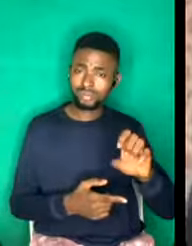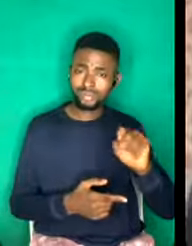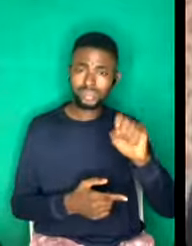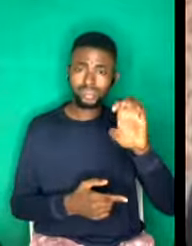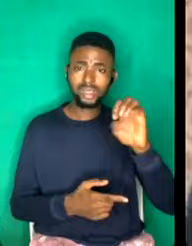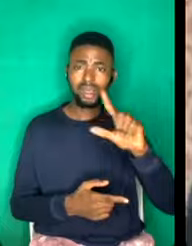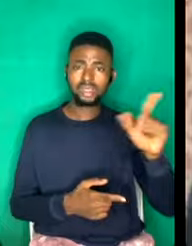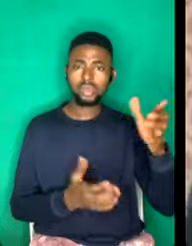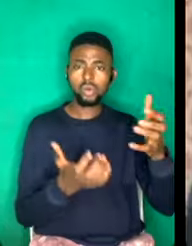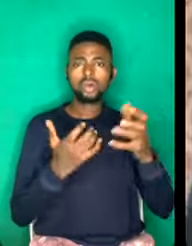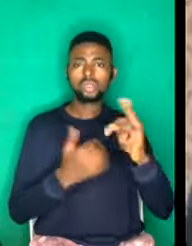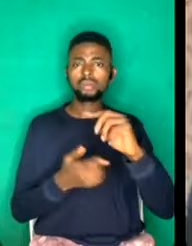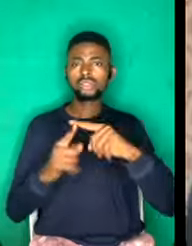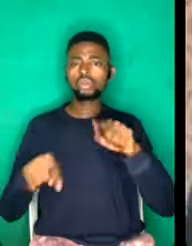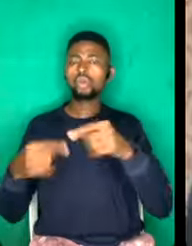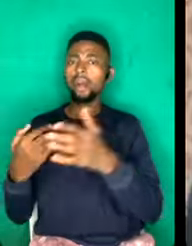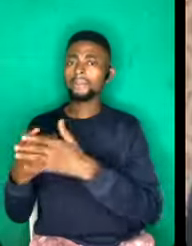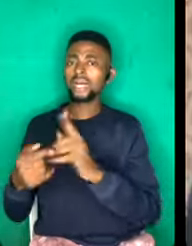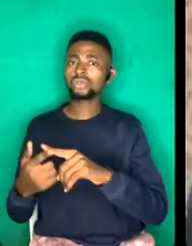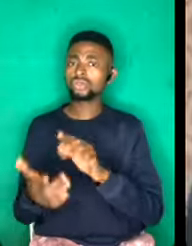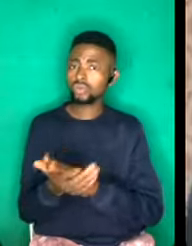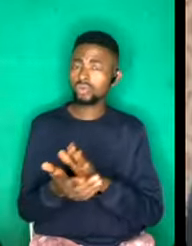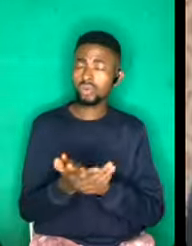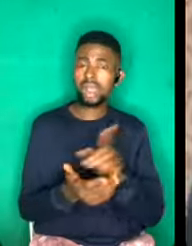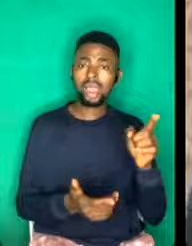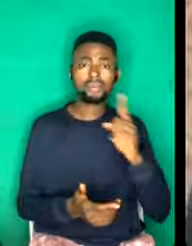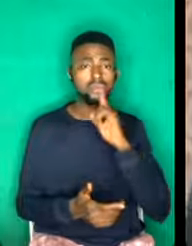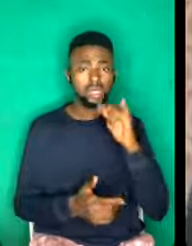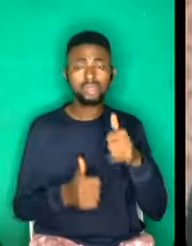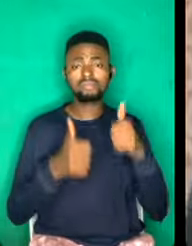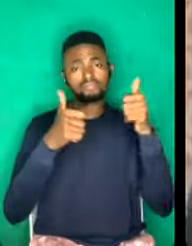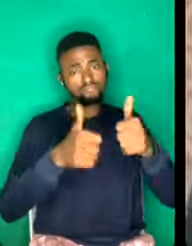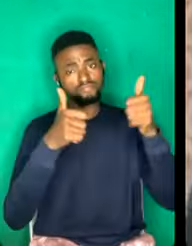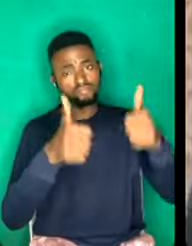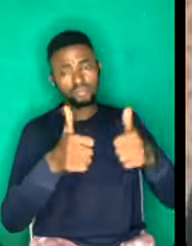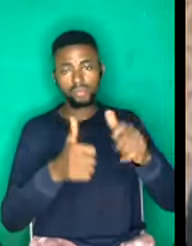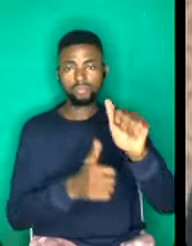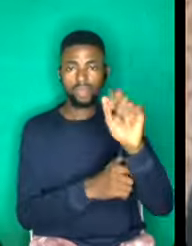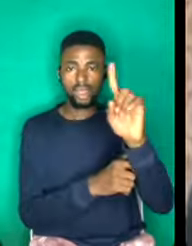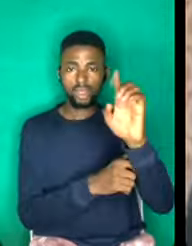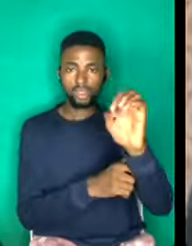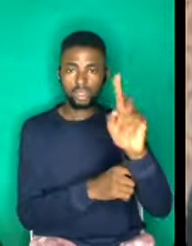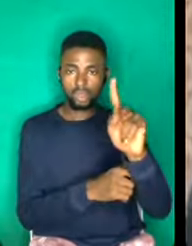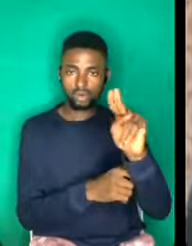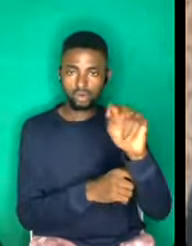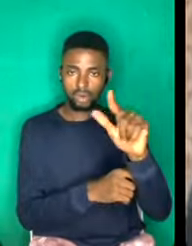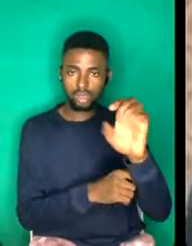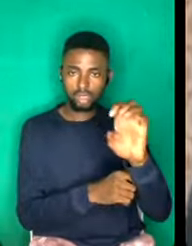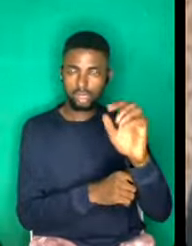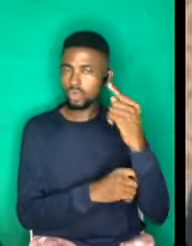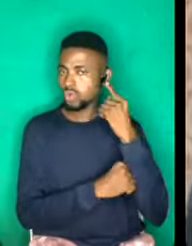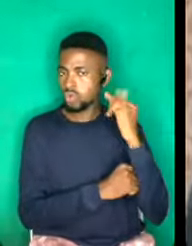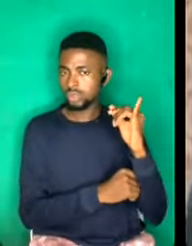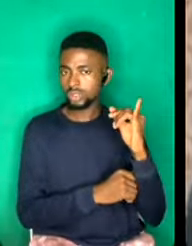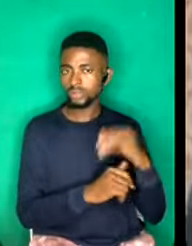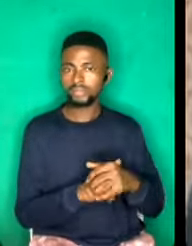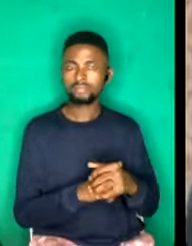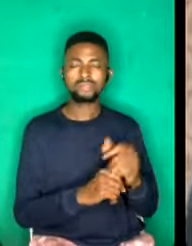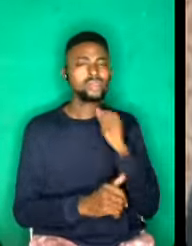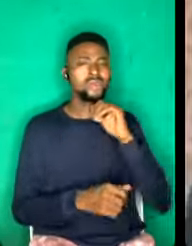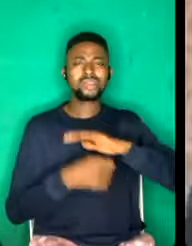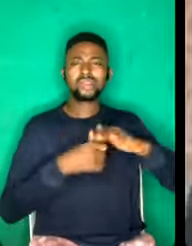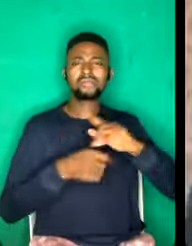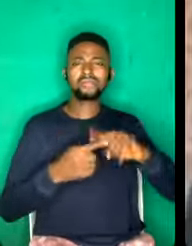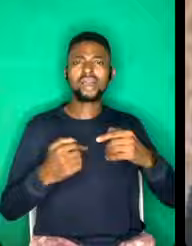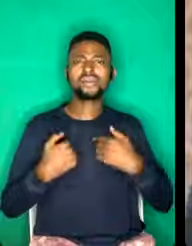school, education, and I'm really giving a thumbs up. So why not? It's not just enough to have, one governor you know, the then